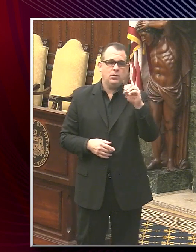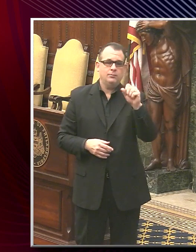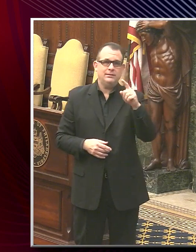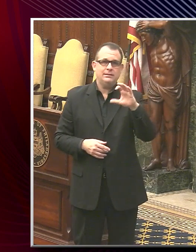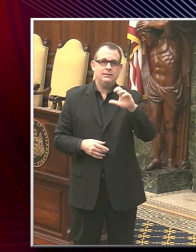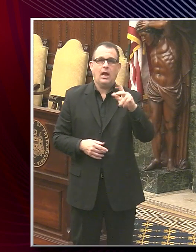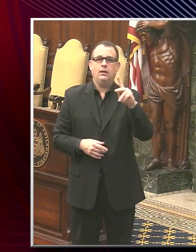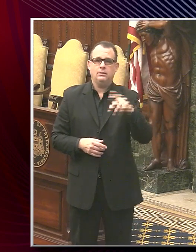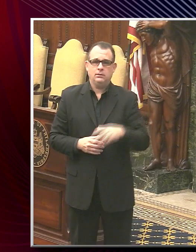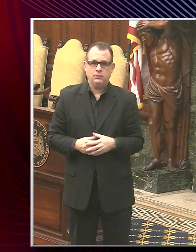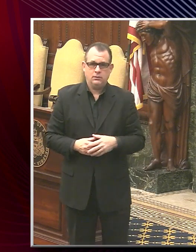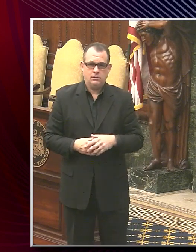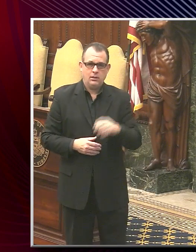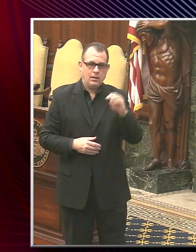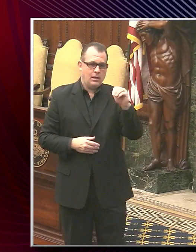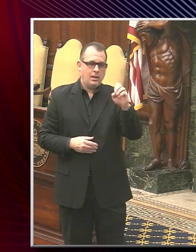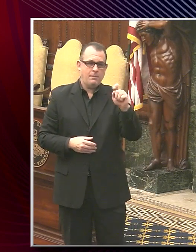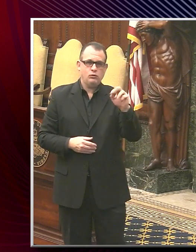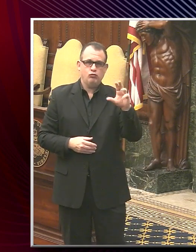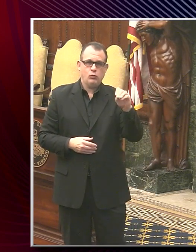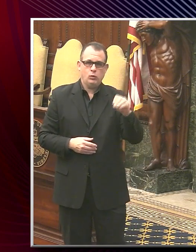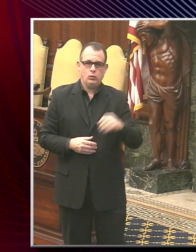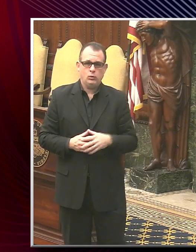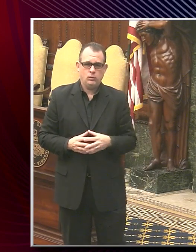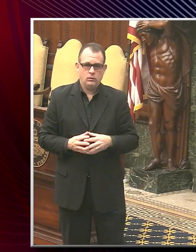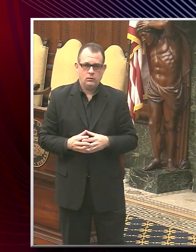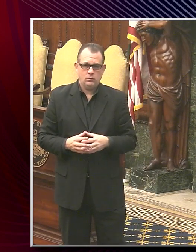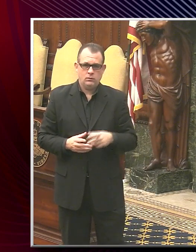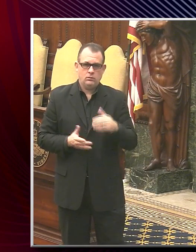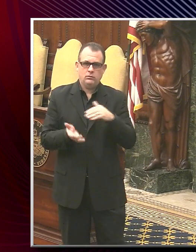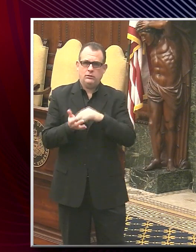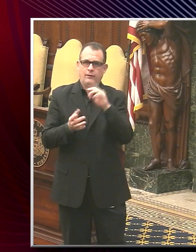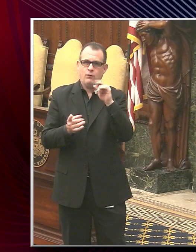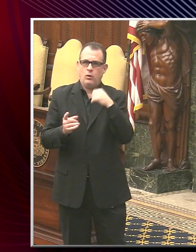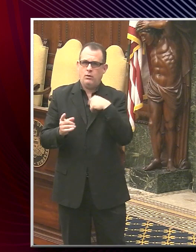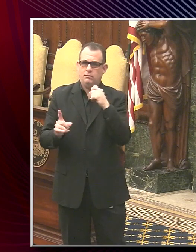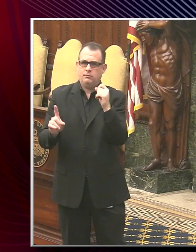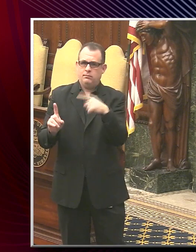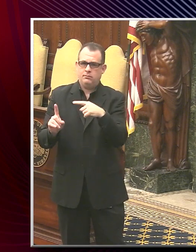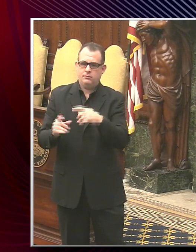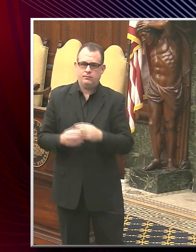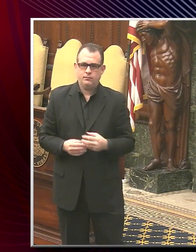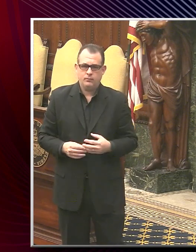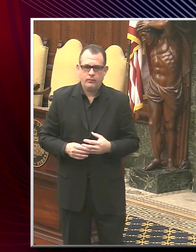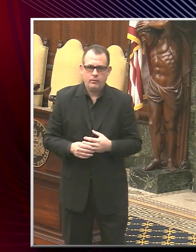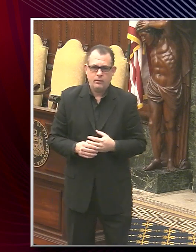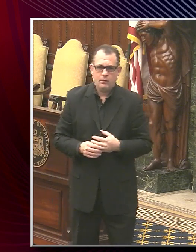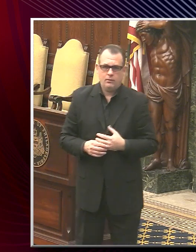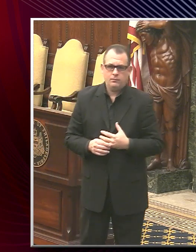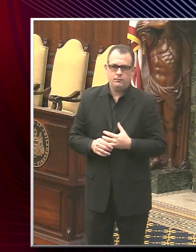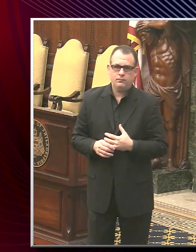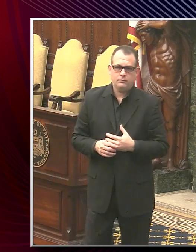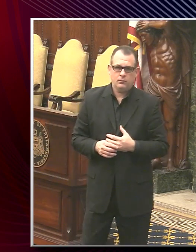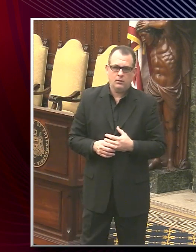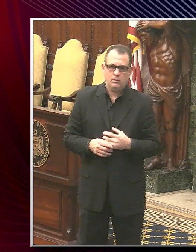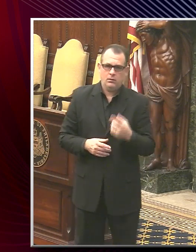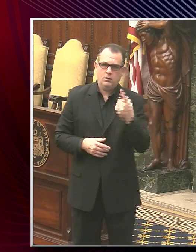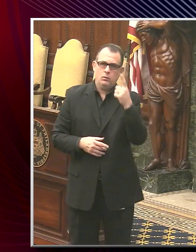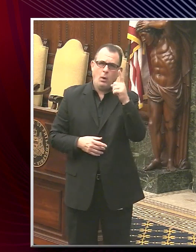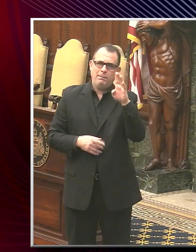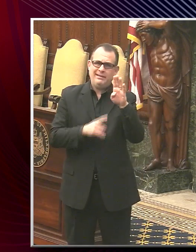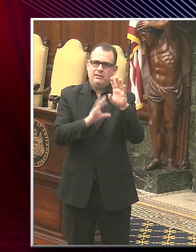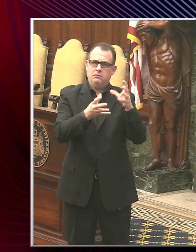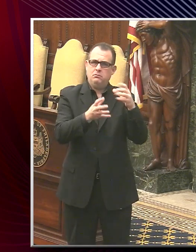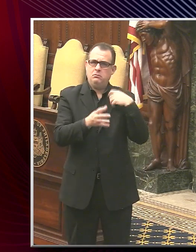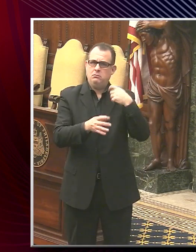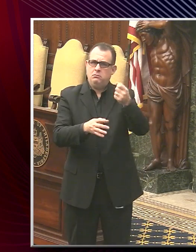questions. Yes, thank you. This is for Dr. Farley. With the 1B, I understand you said the vaccine